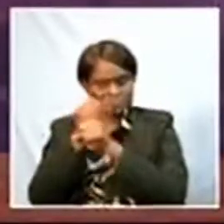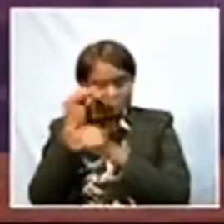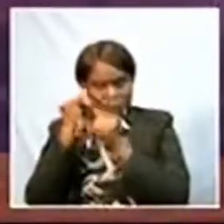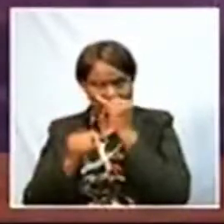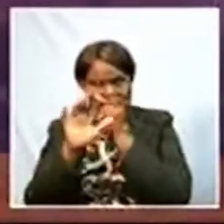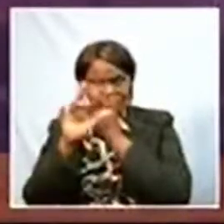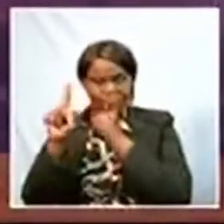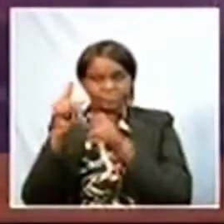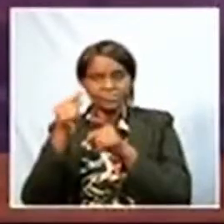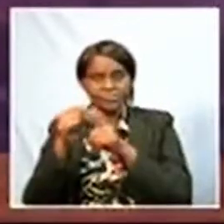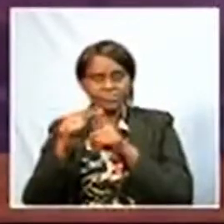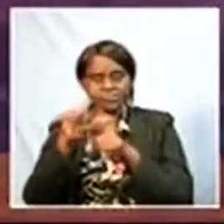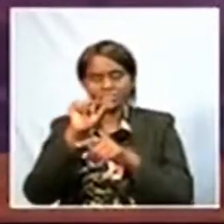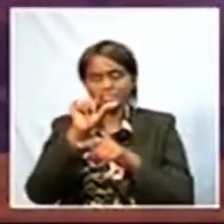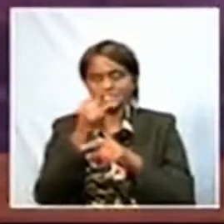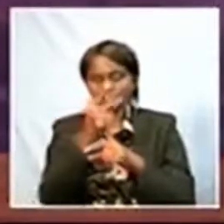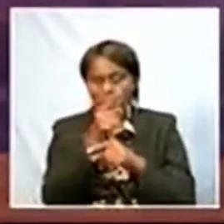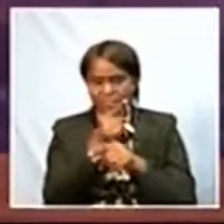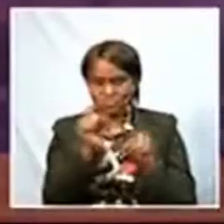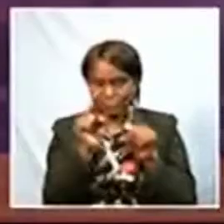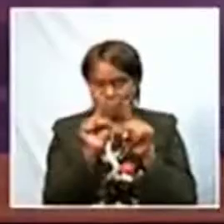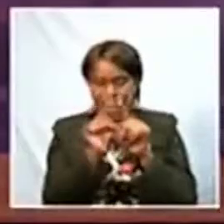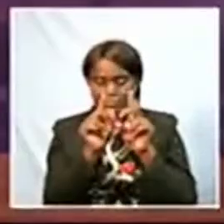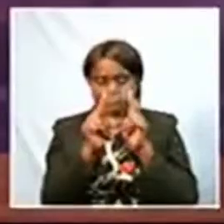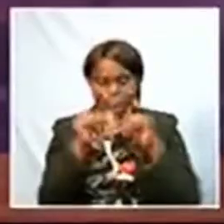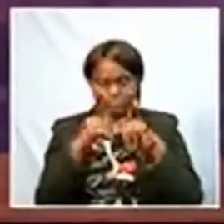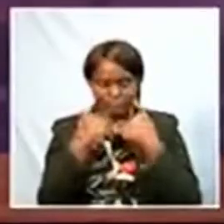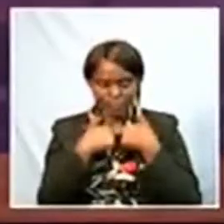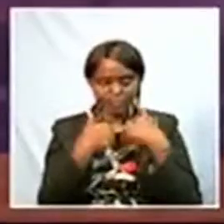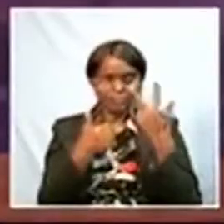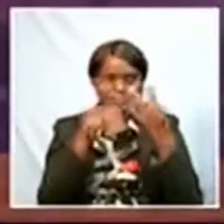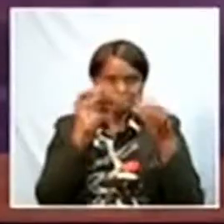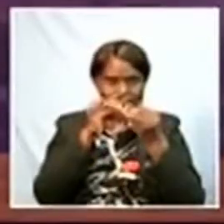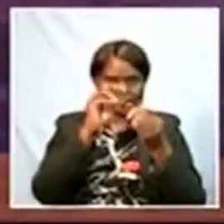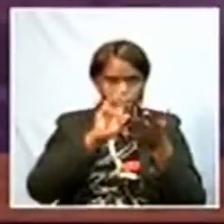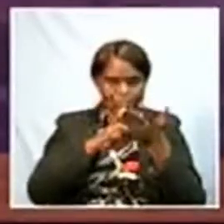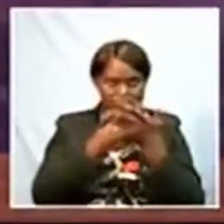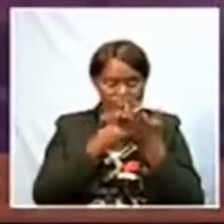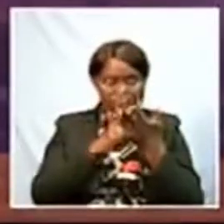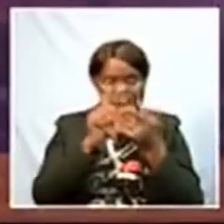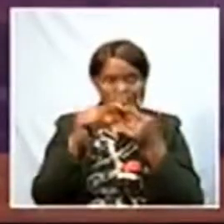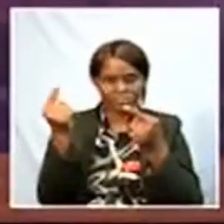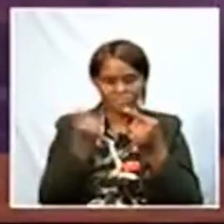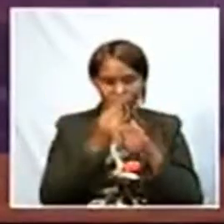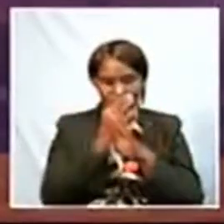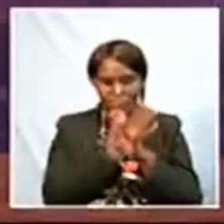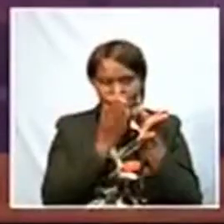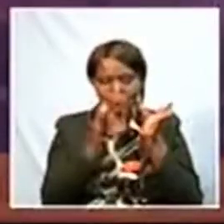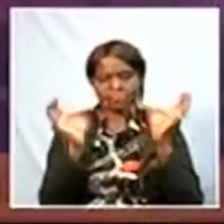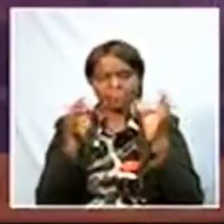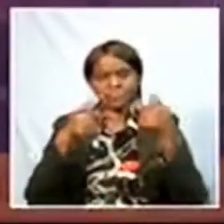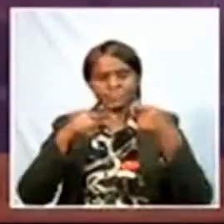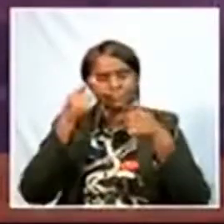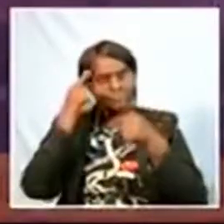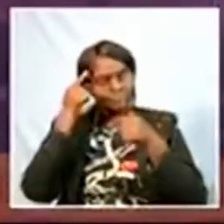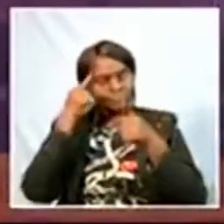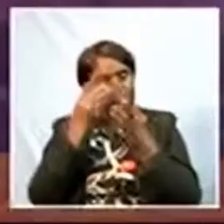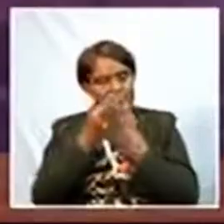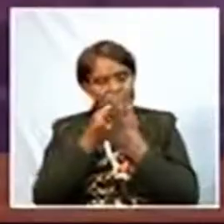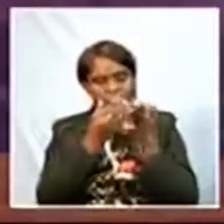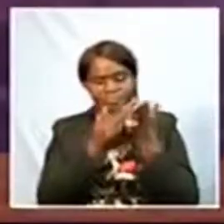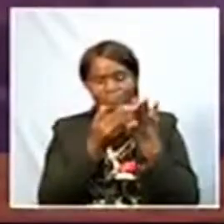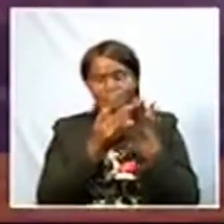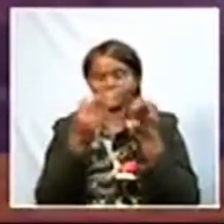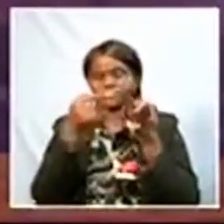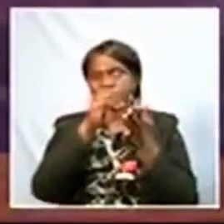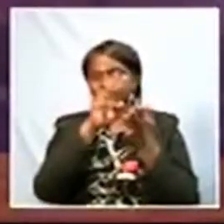31st December 2023. And so we have 3 more witnesses to appear before the Committee on Local Government Accounts, and these are